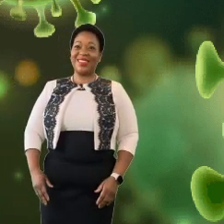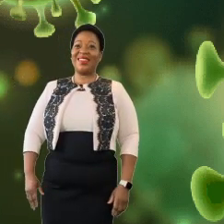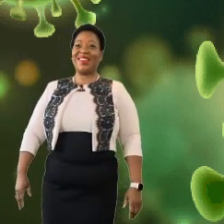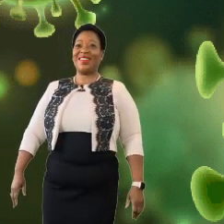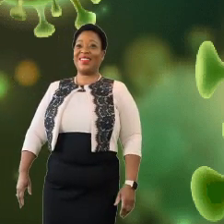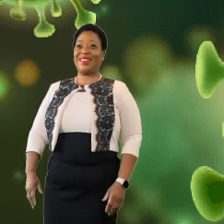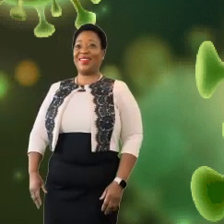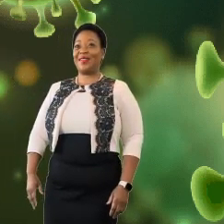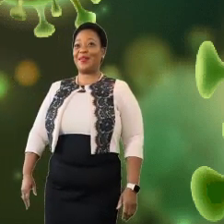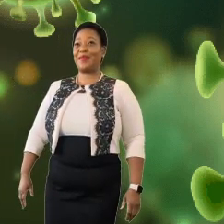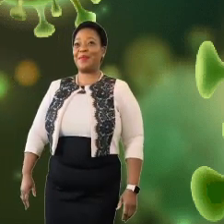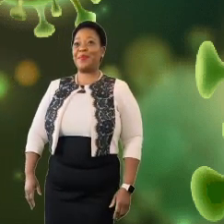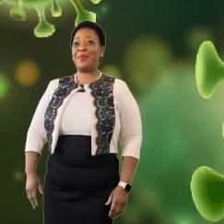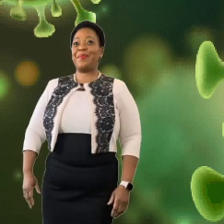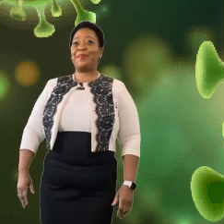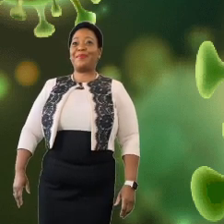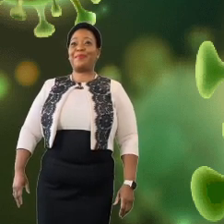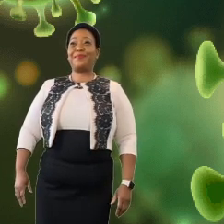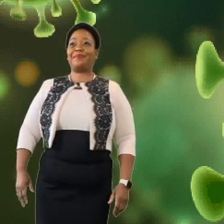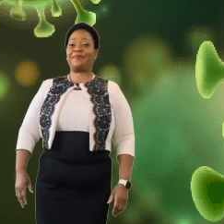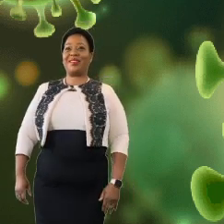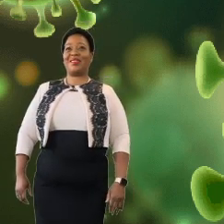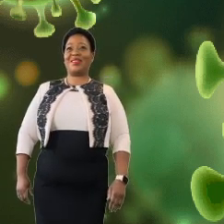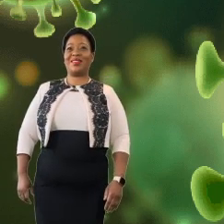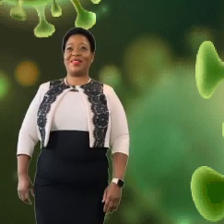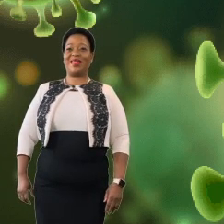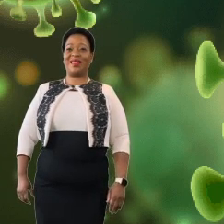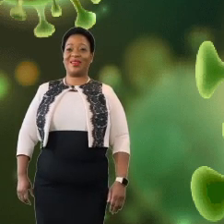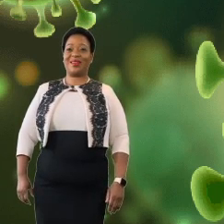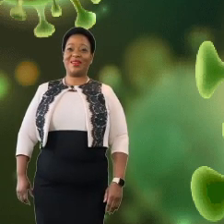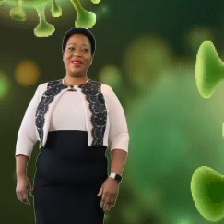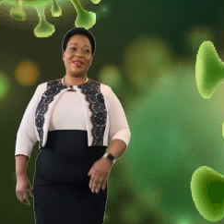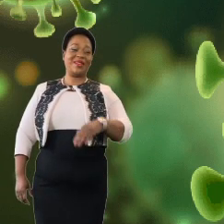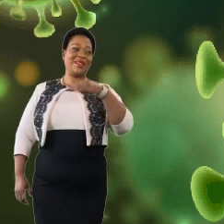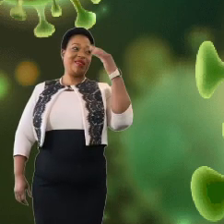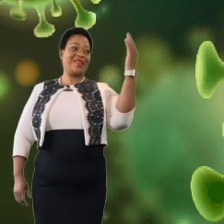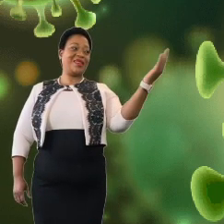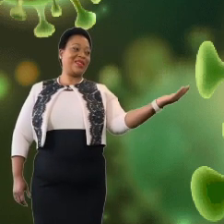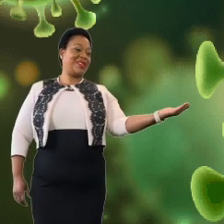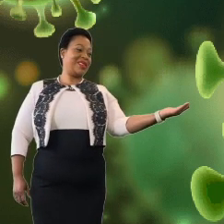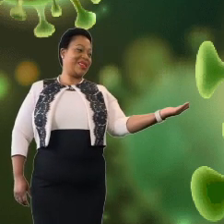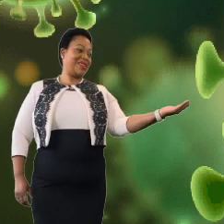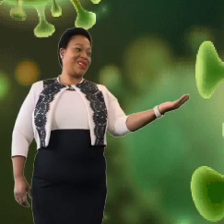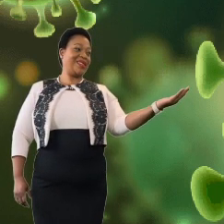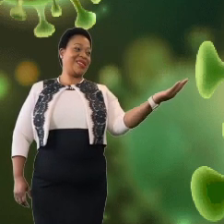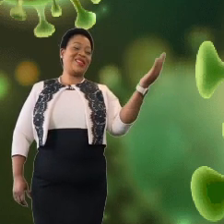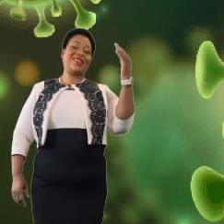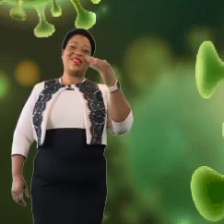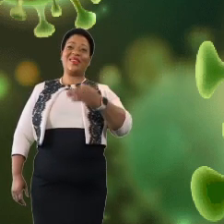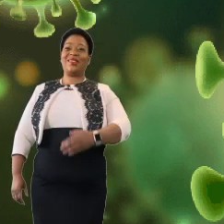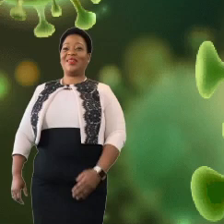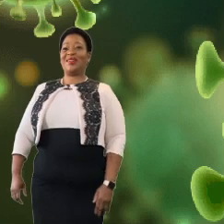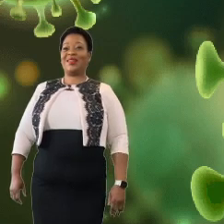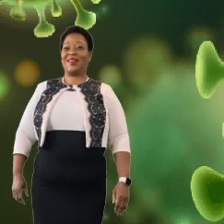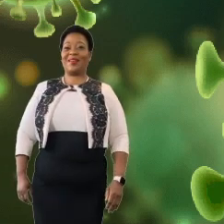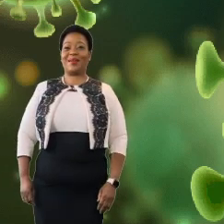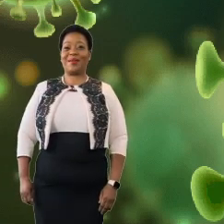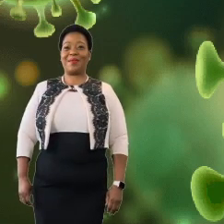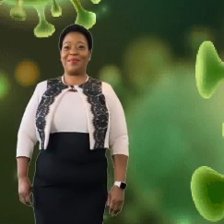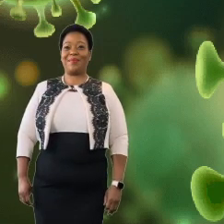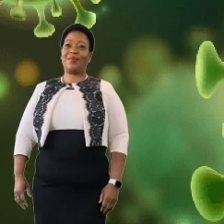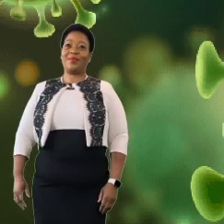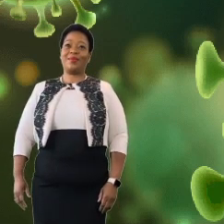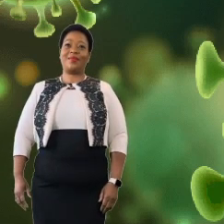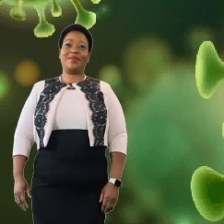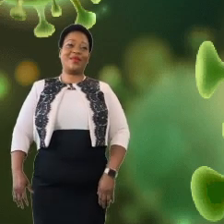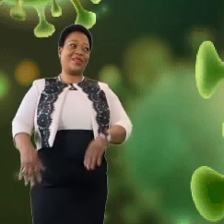new business into our province, and we've got a lot of competitive and comparative advantages